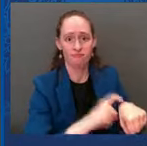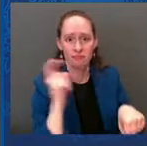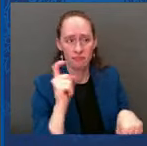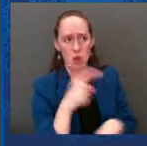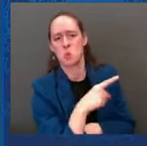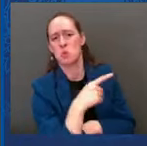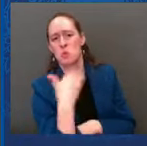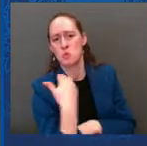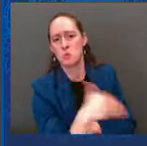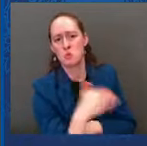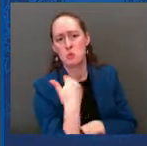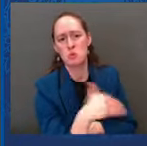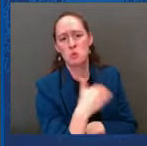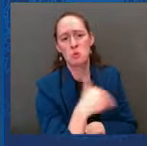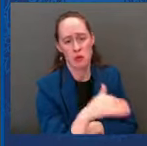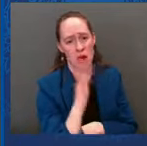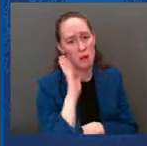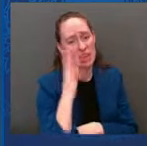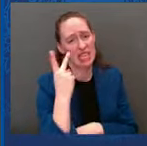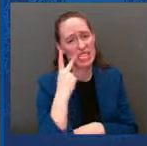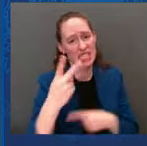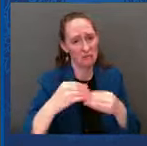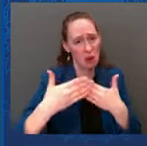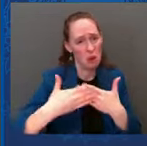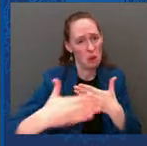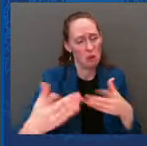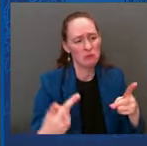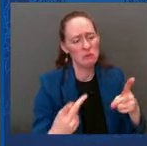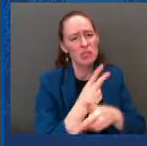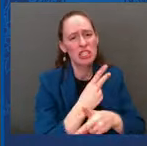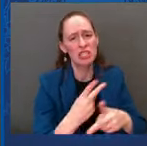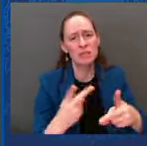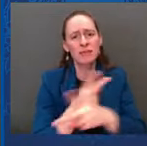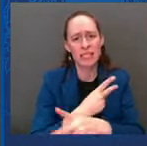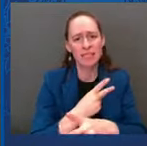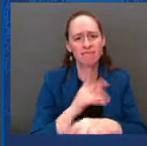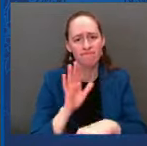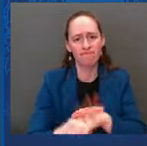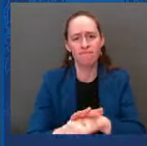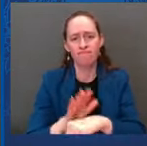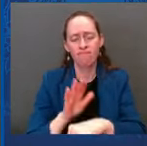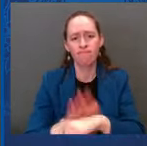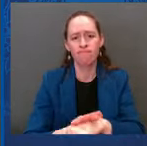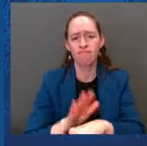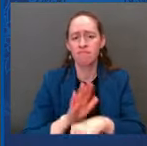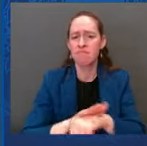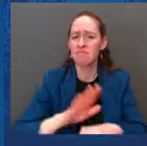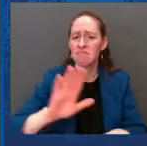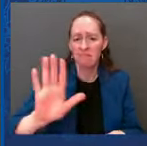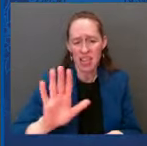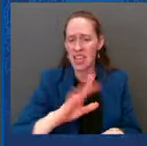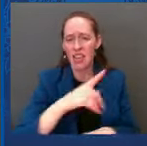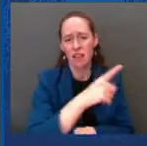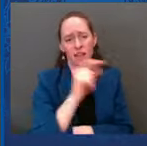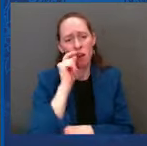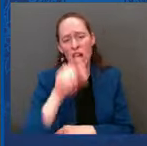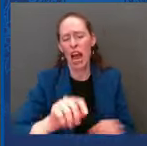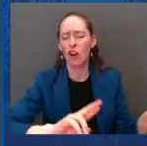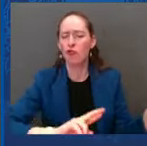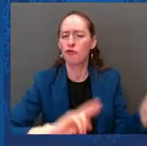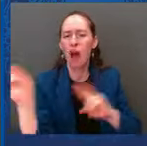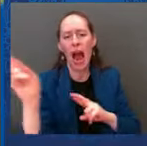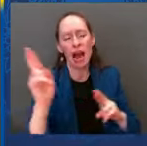and tragedies. But Ukraine is steel for the fight ahead. And the United States, together with our allies and partners, are going to